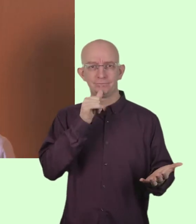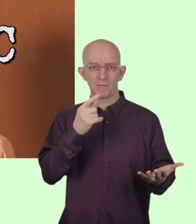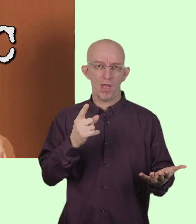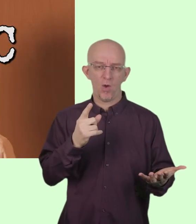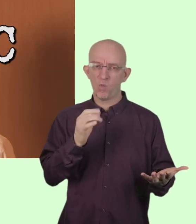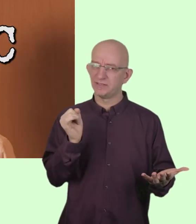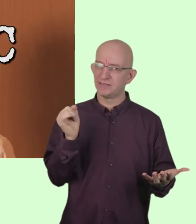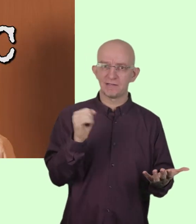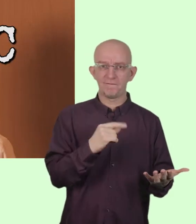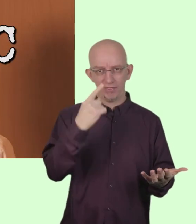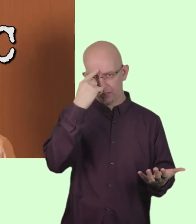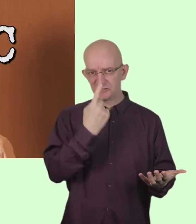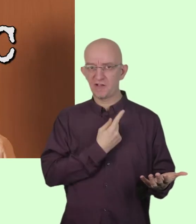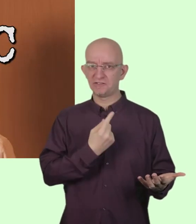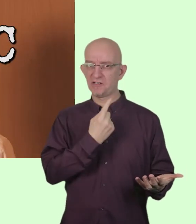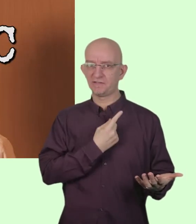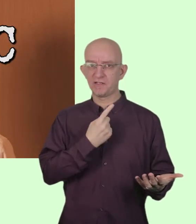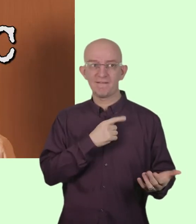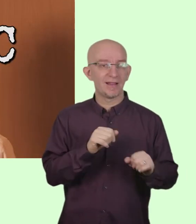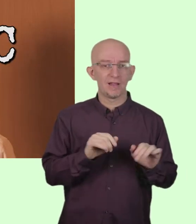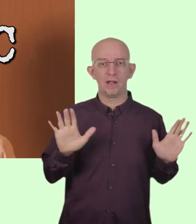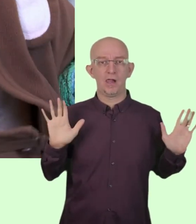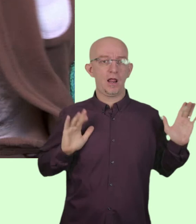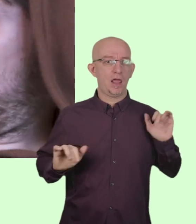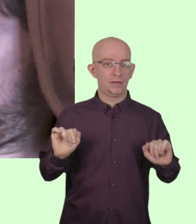Handsome, but utterly selfish when it comes to cleaning.